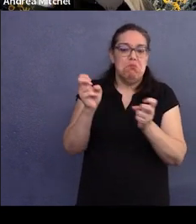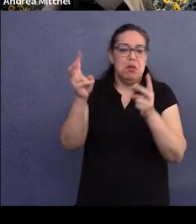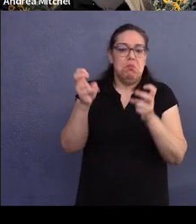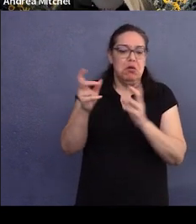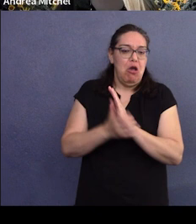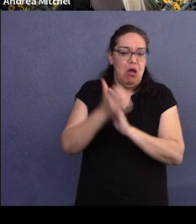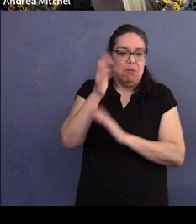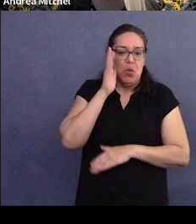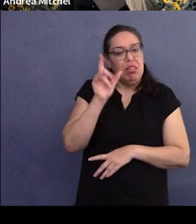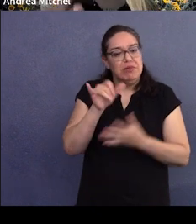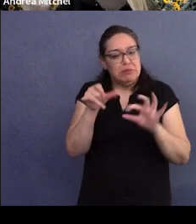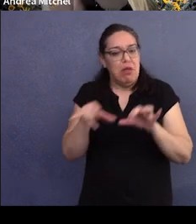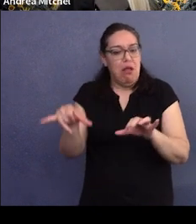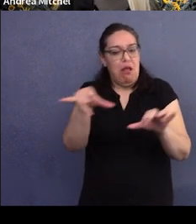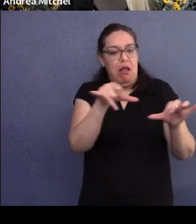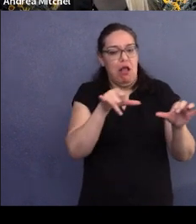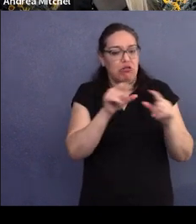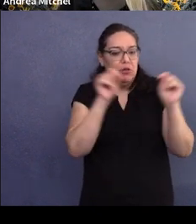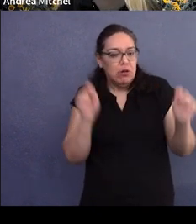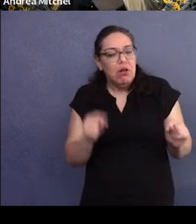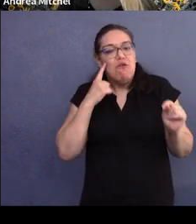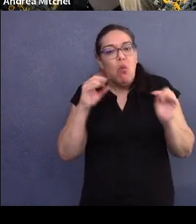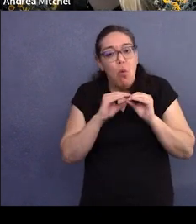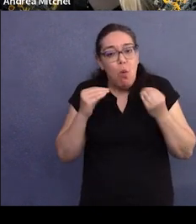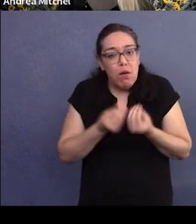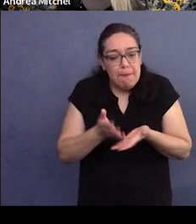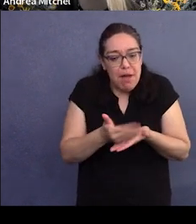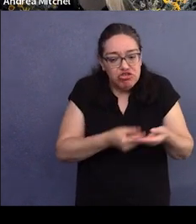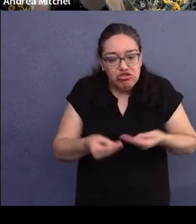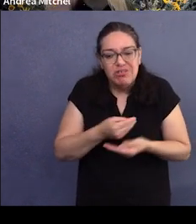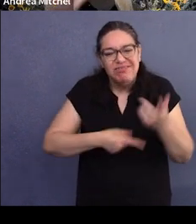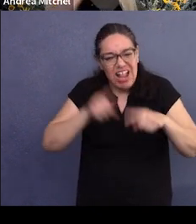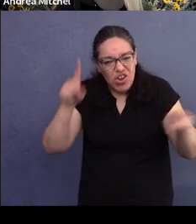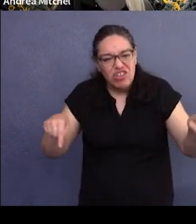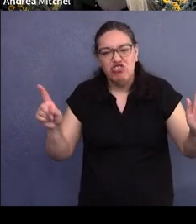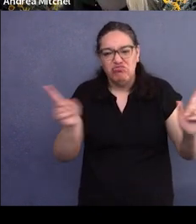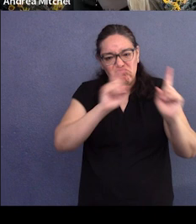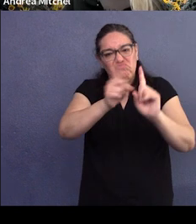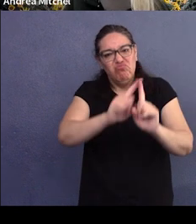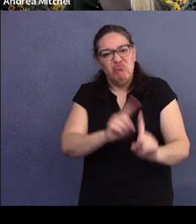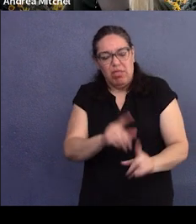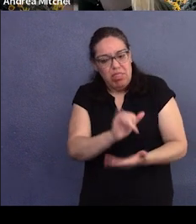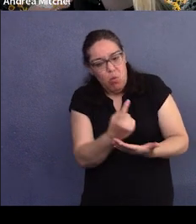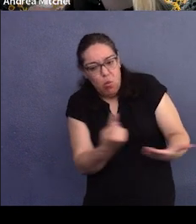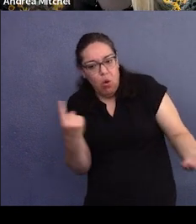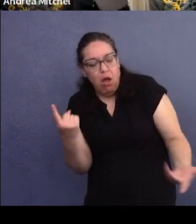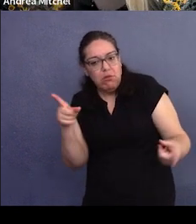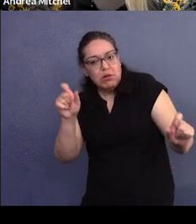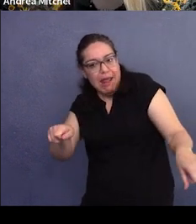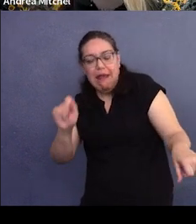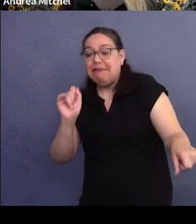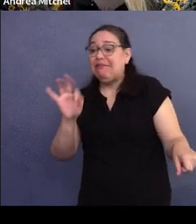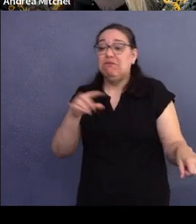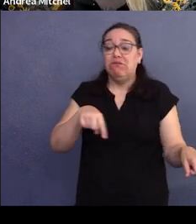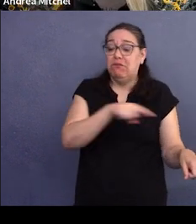So this is a standard template for an organizational budget. There are variations, but this is one that you can use if you don't